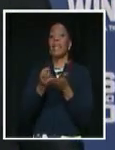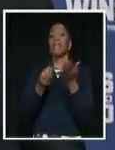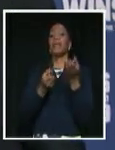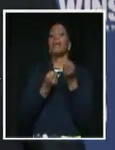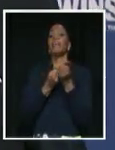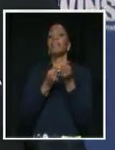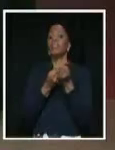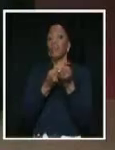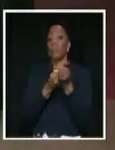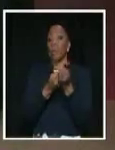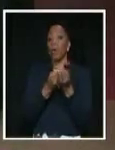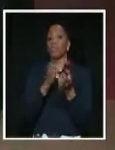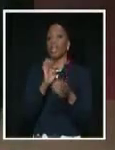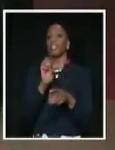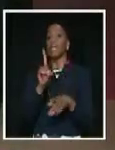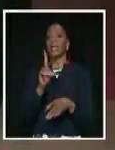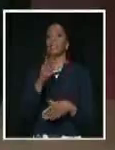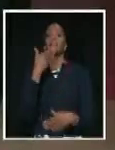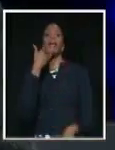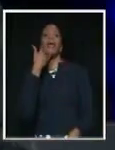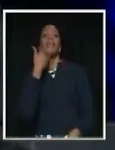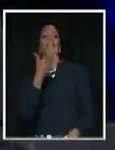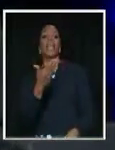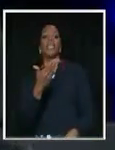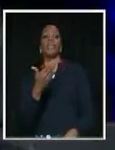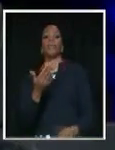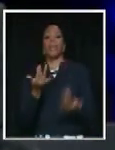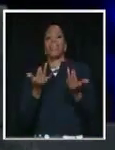Okay. Thank you very much, gentlemen. It is time now for